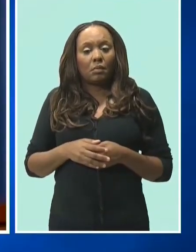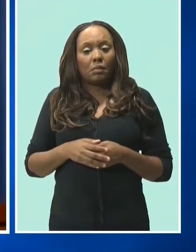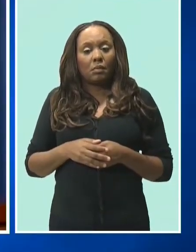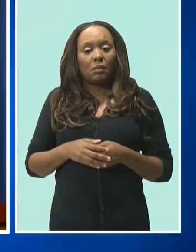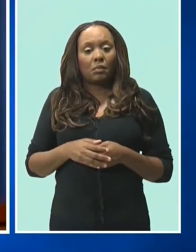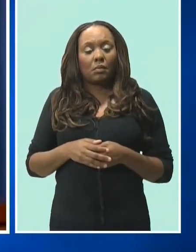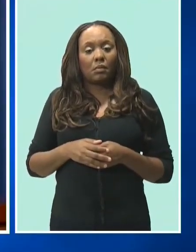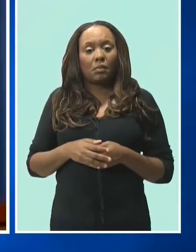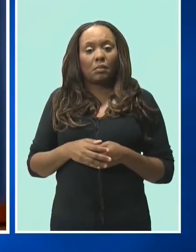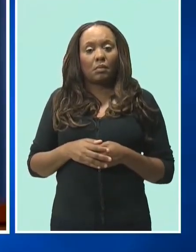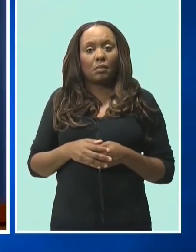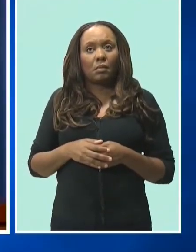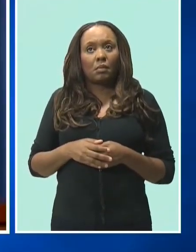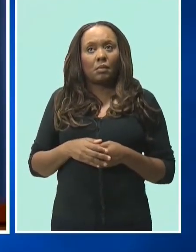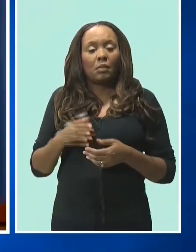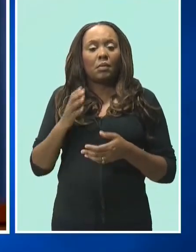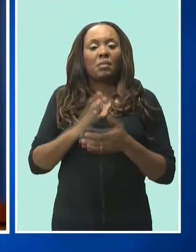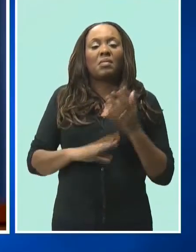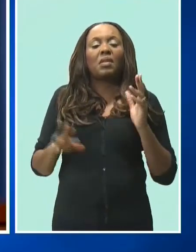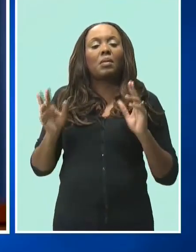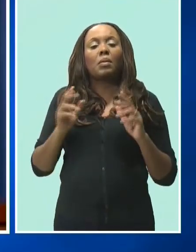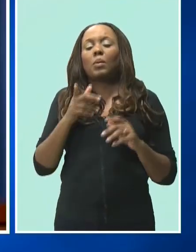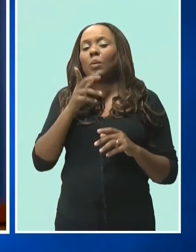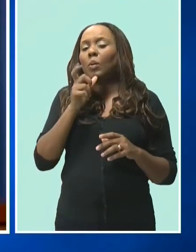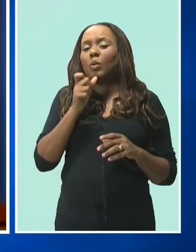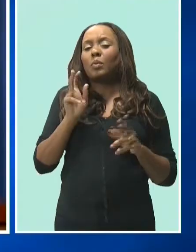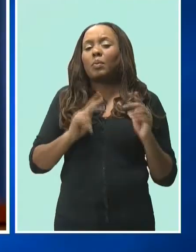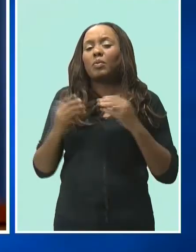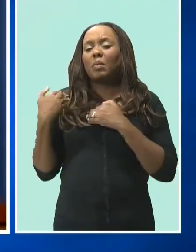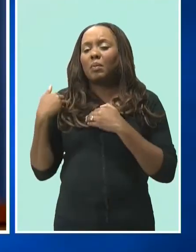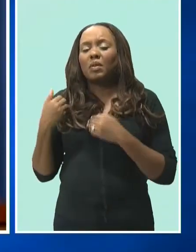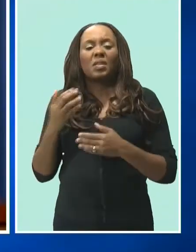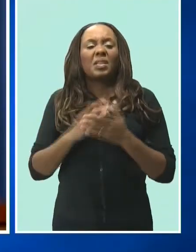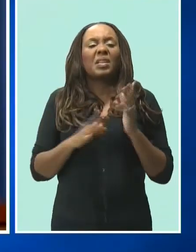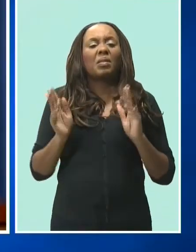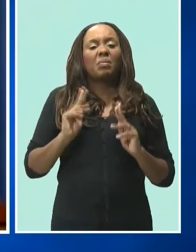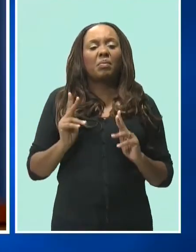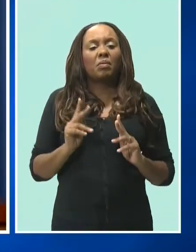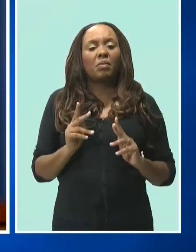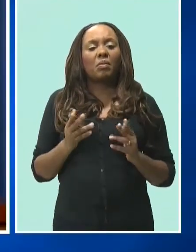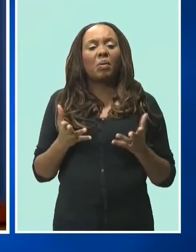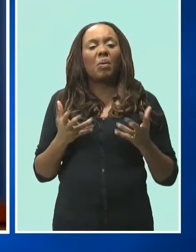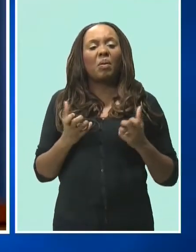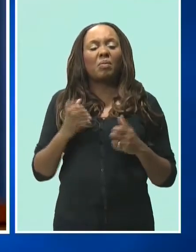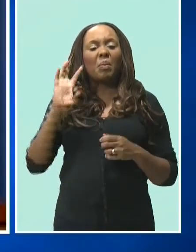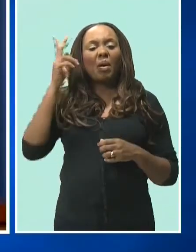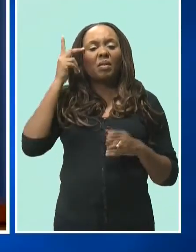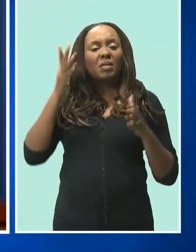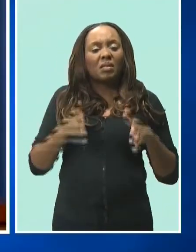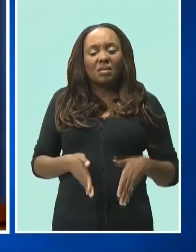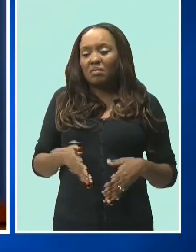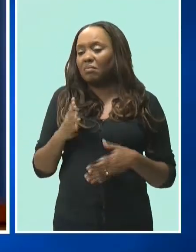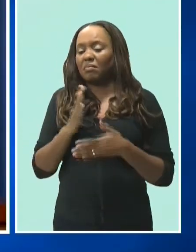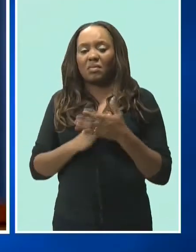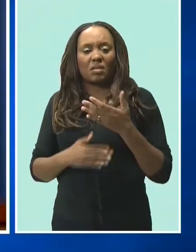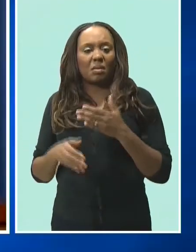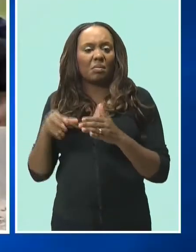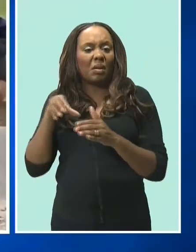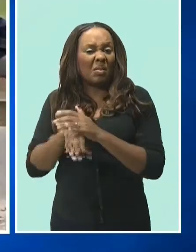some of them are 2x4 politicians, some of them are hardened criminals for whom crime does